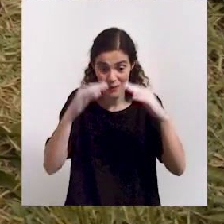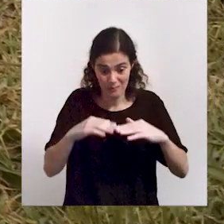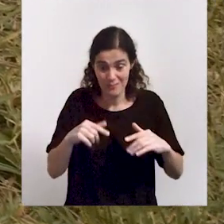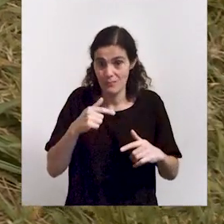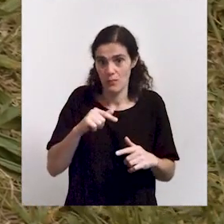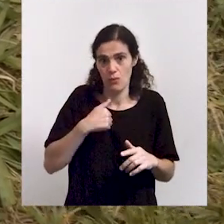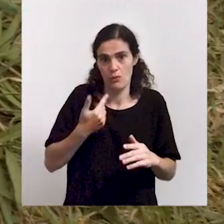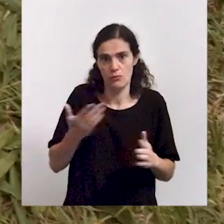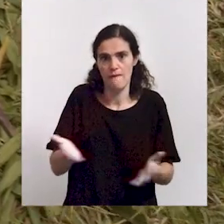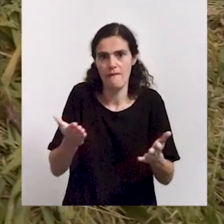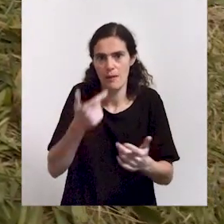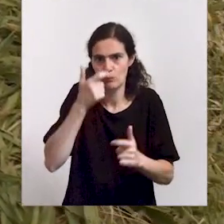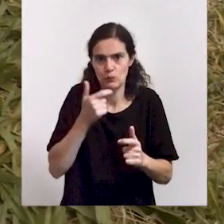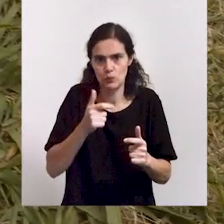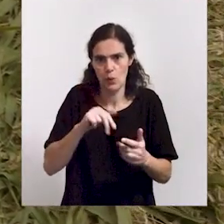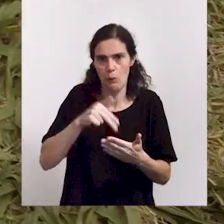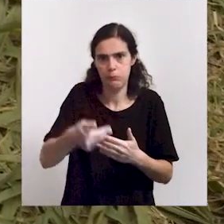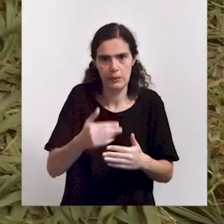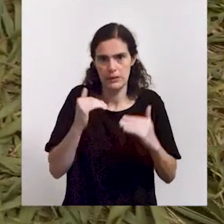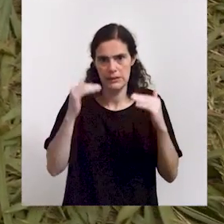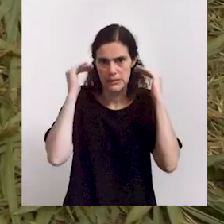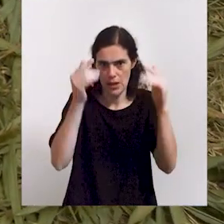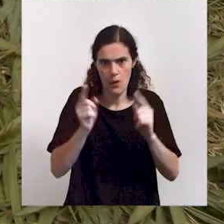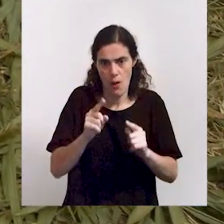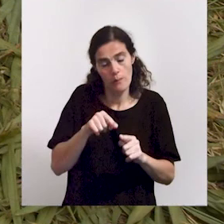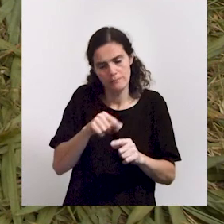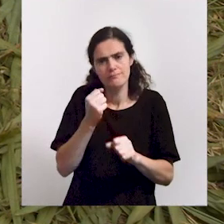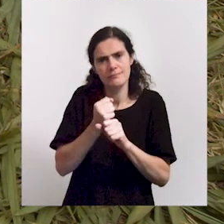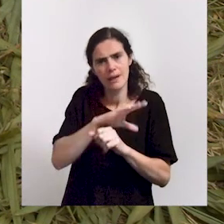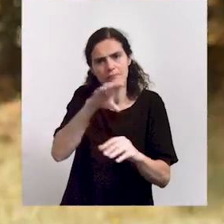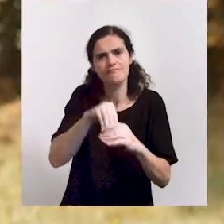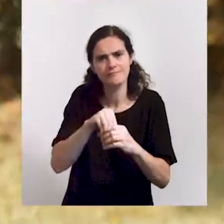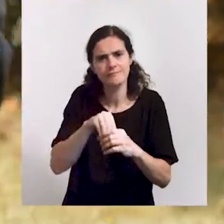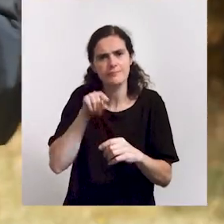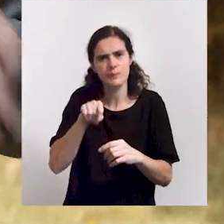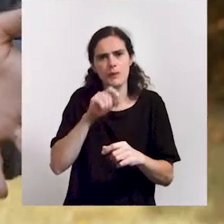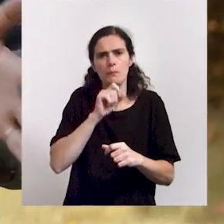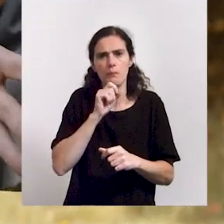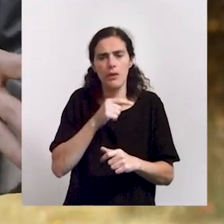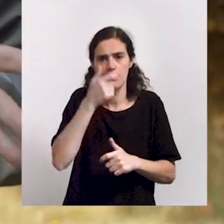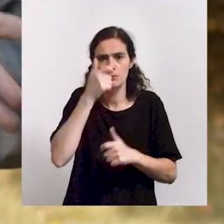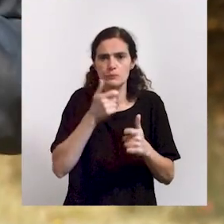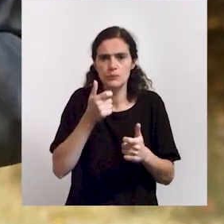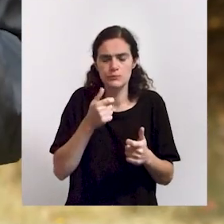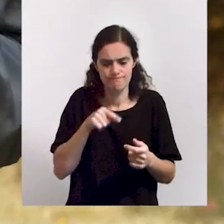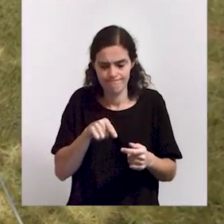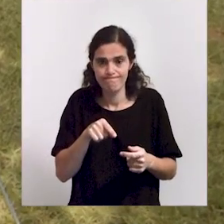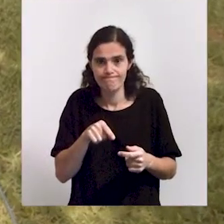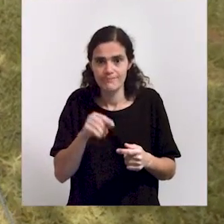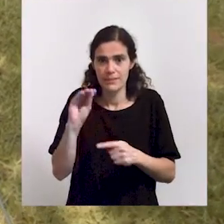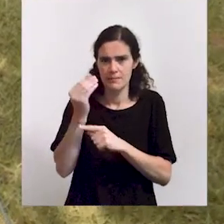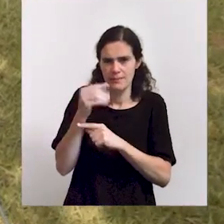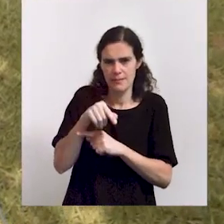encourage people to fall in the sky, but it's also part of the work that you can actually, through this piece, have